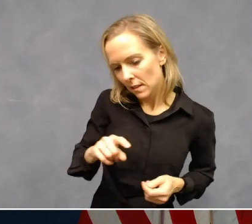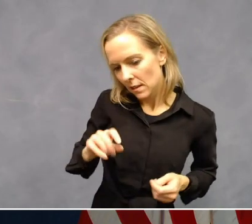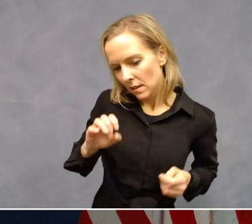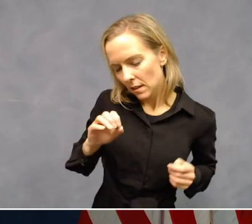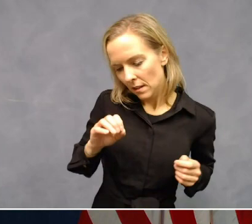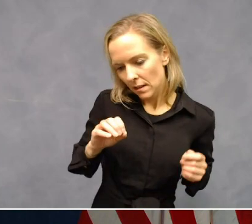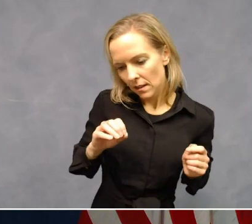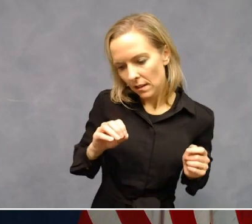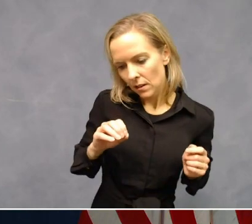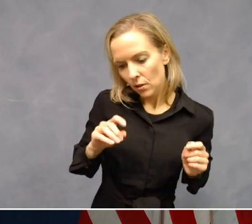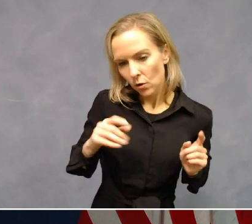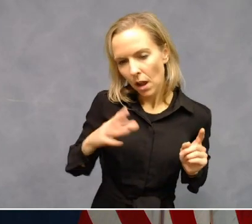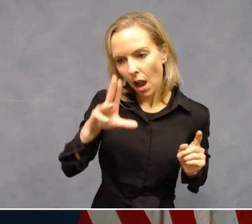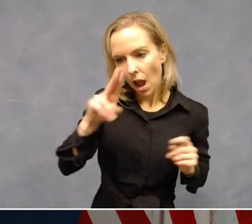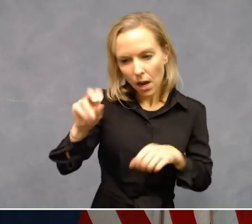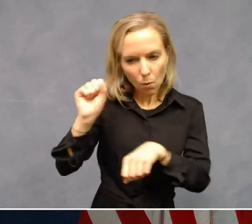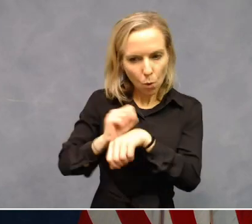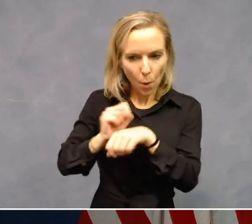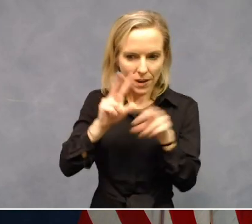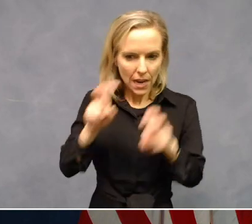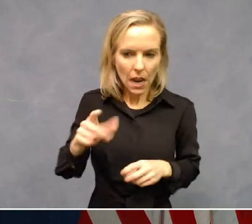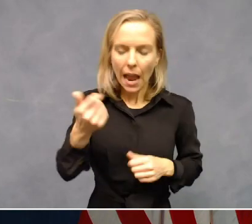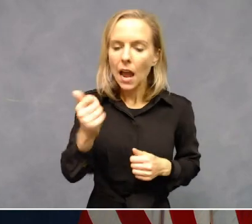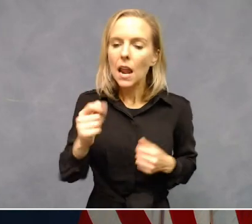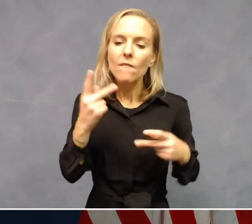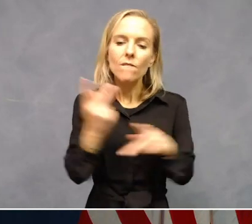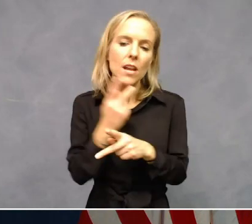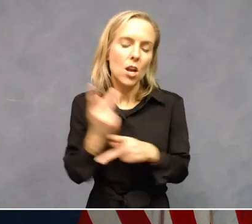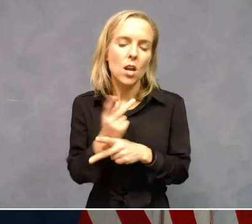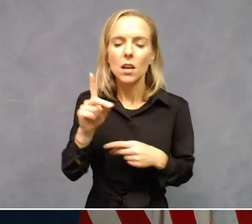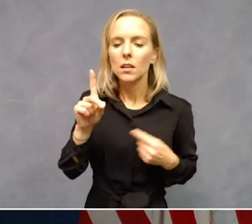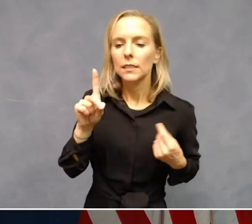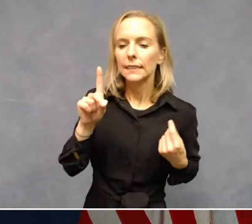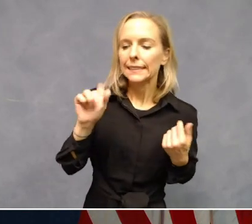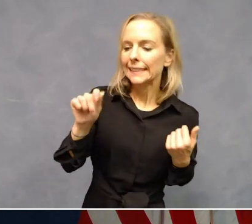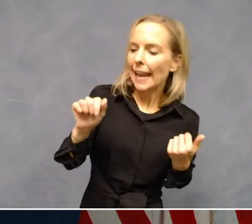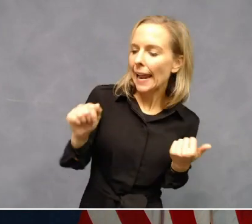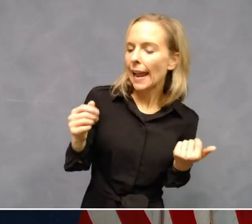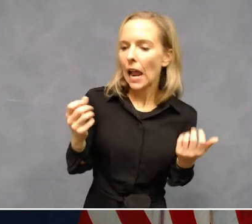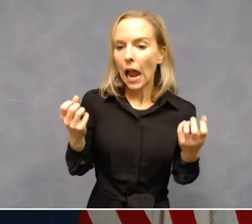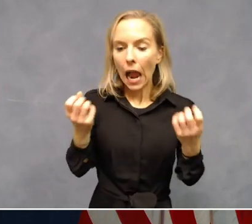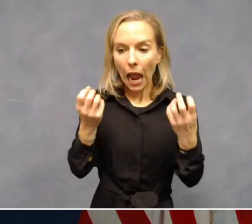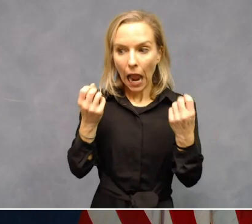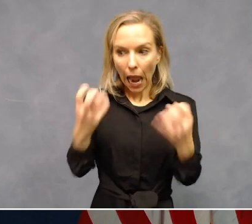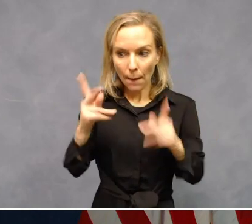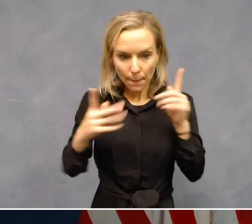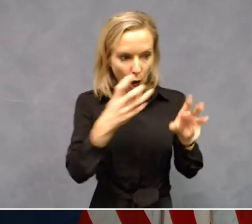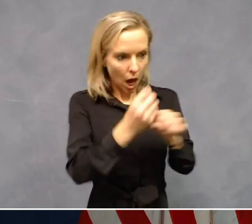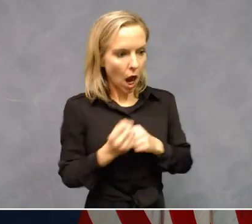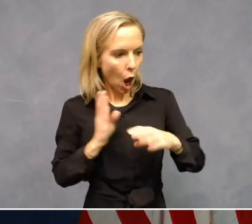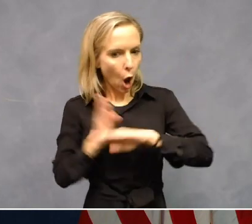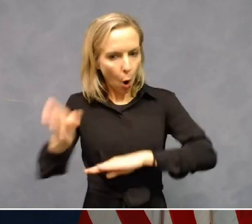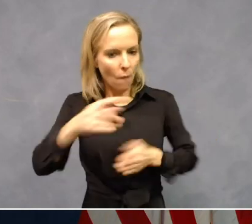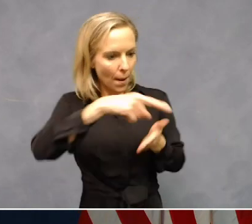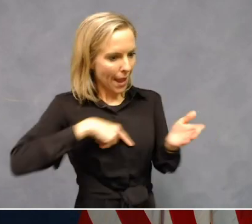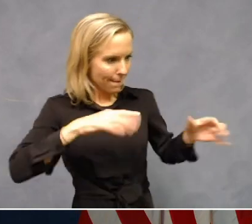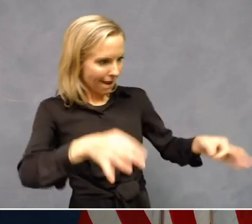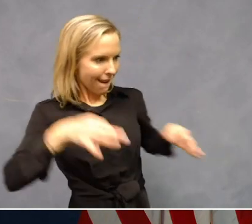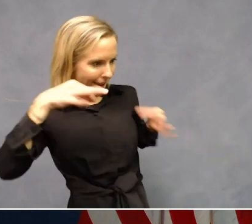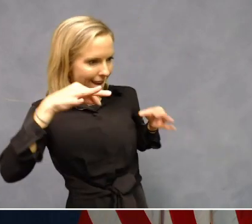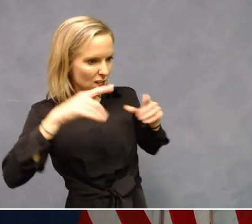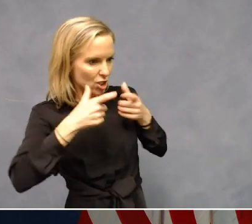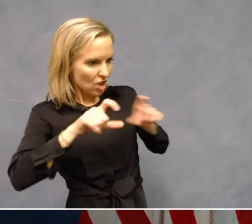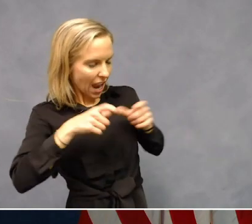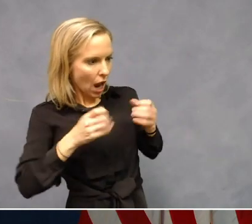Do you have any sort of figure or data on how many people overpay, or how many people overpaid benefits and how much money those